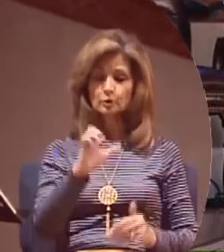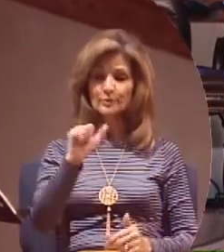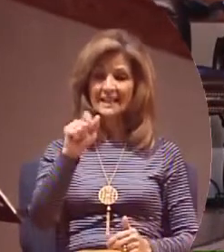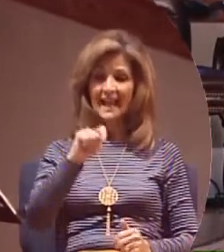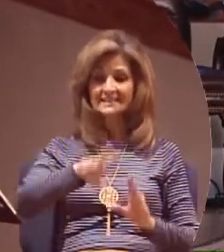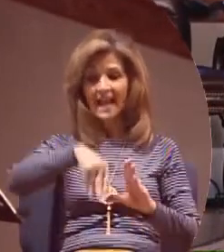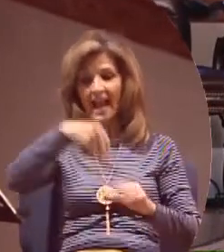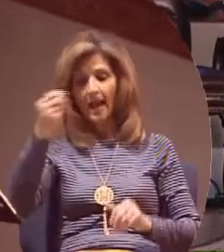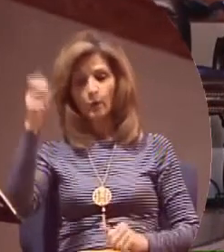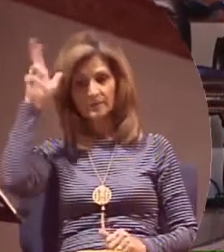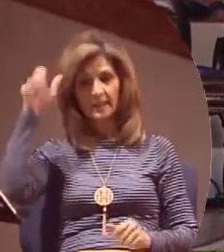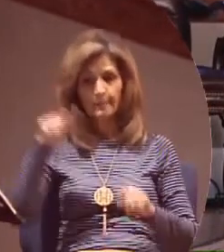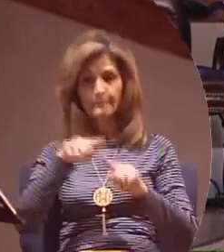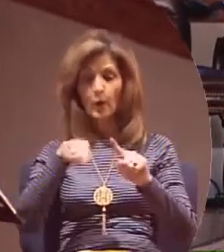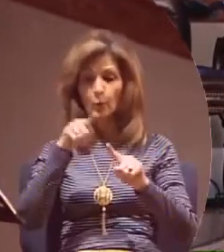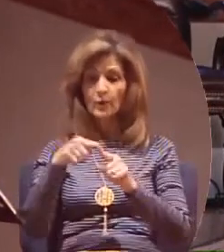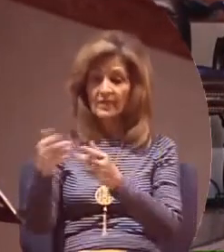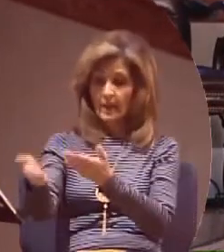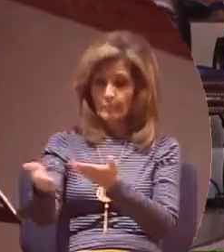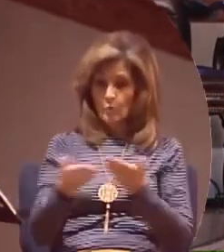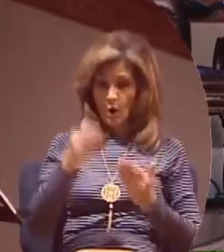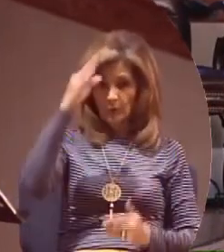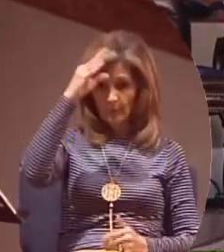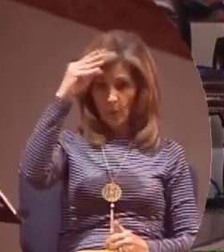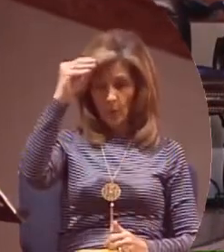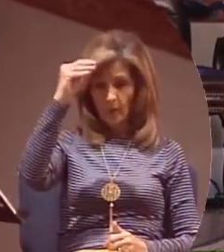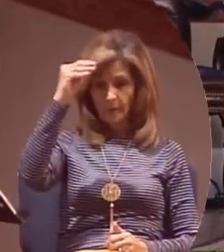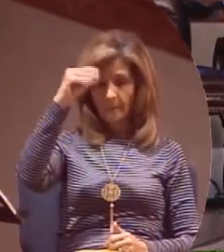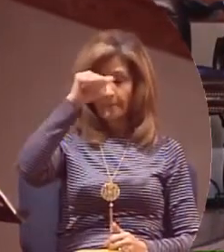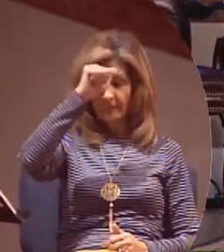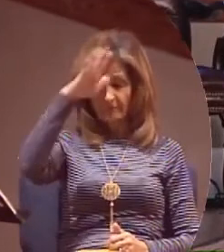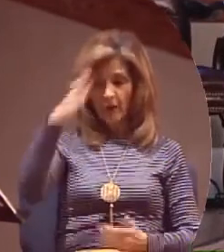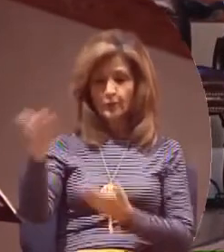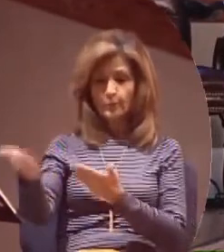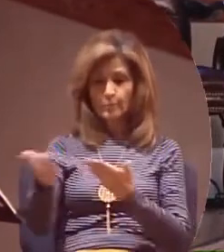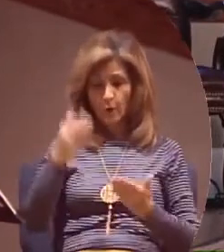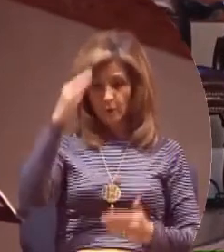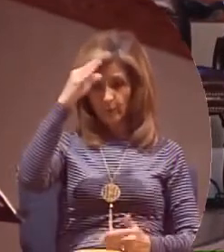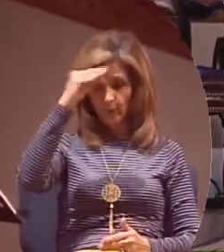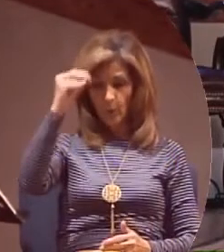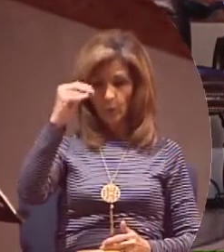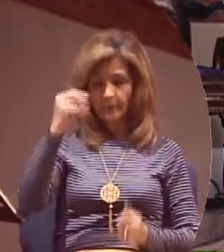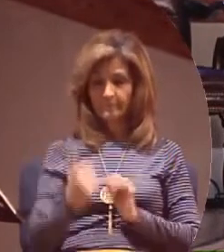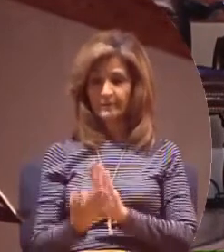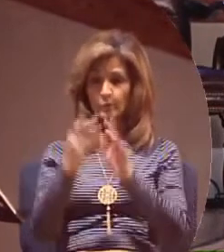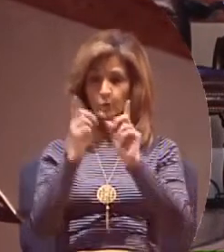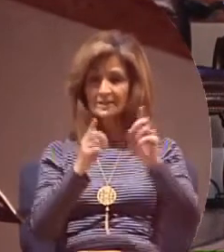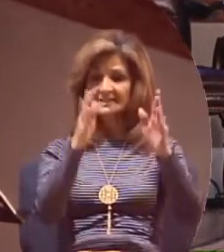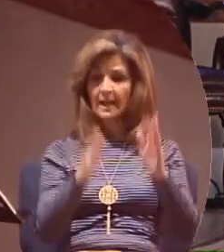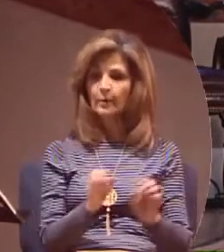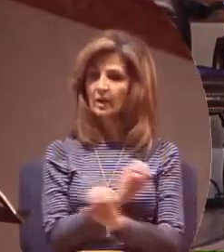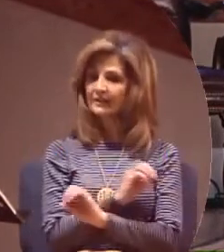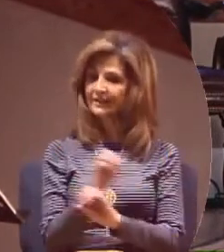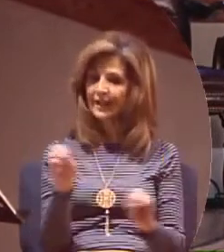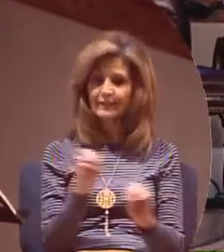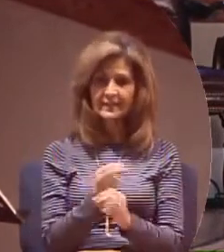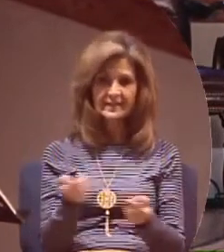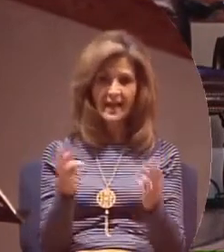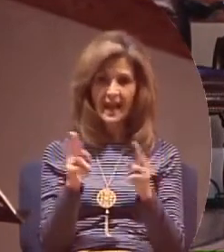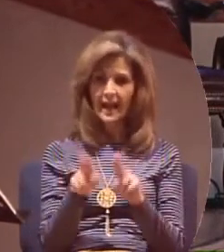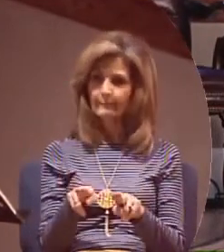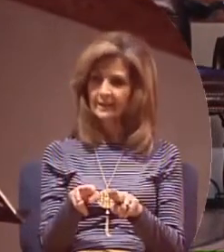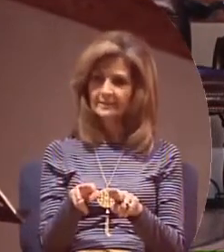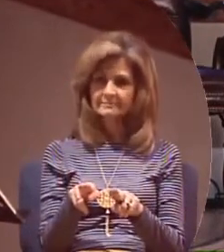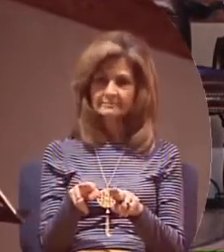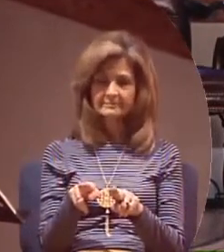yet when they brought that boy, when his dad brought him to those disciples, nothing happened. Matthew 17,